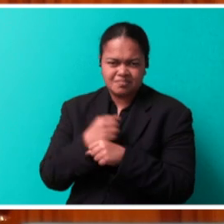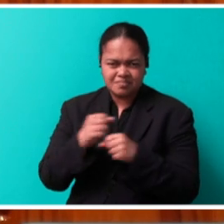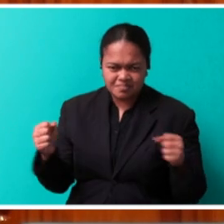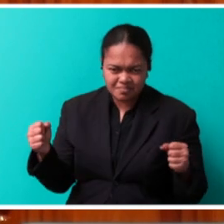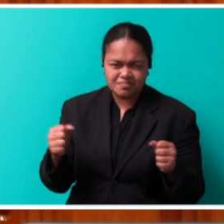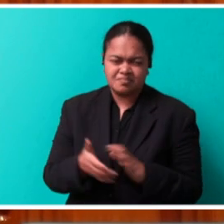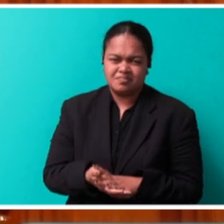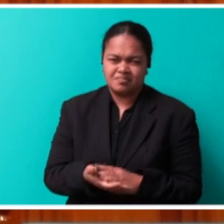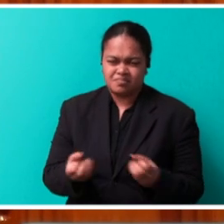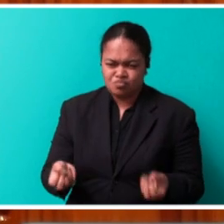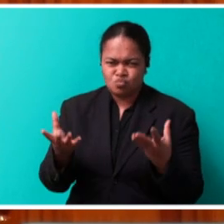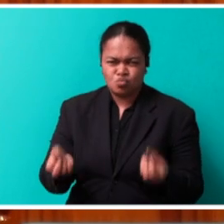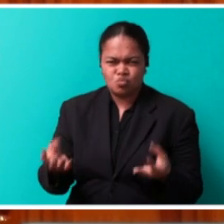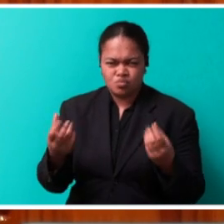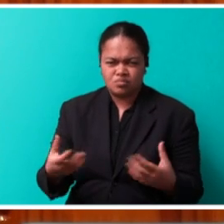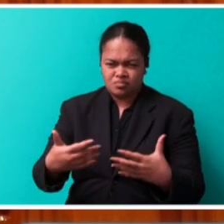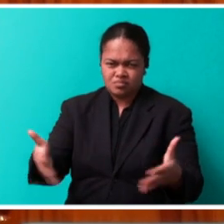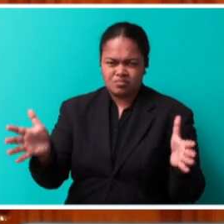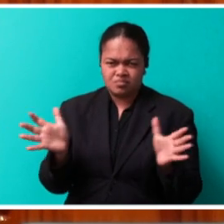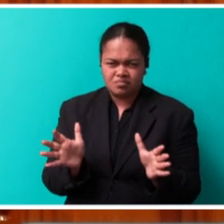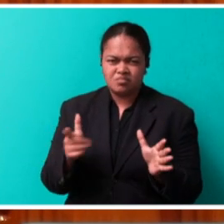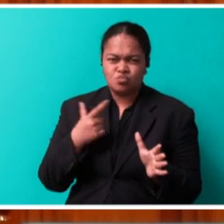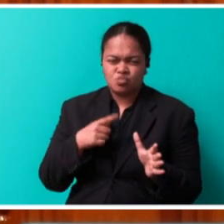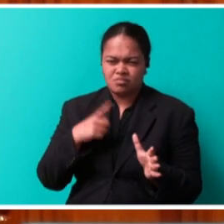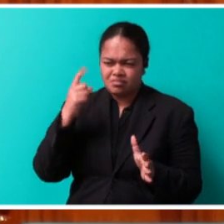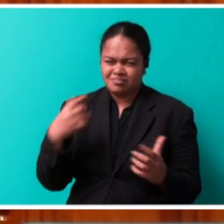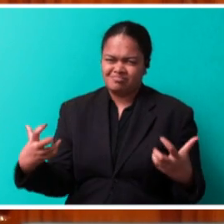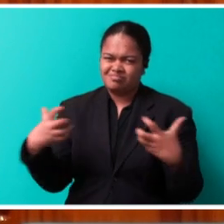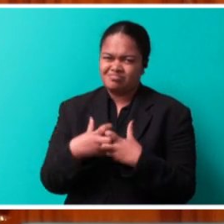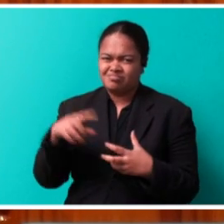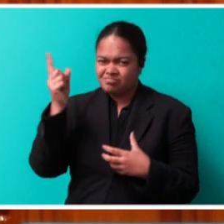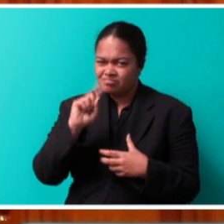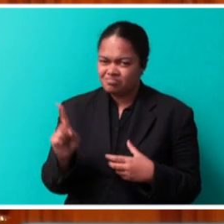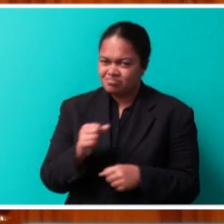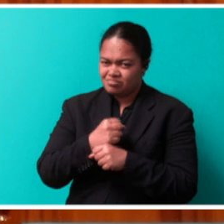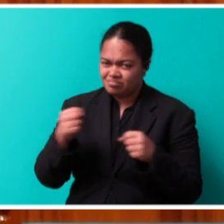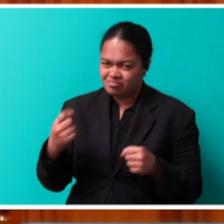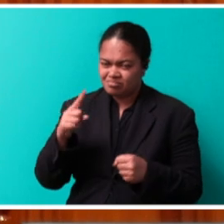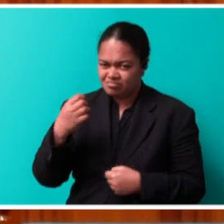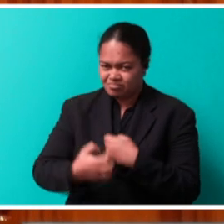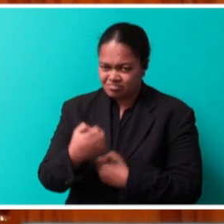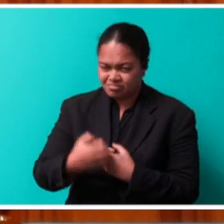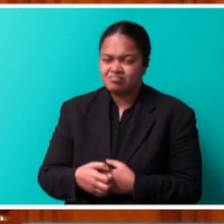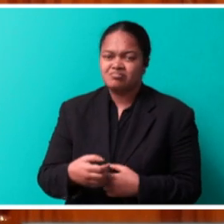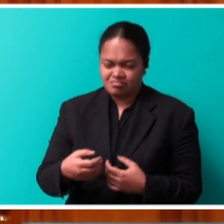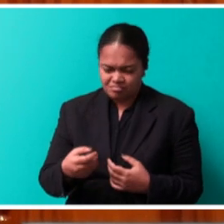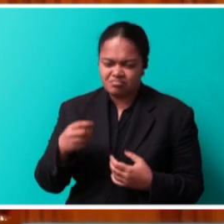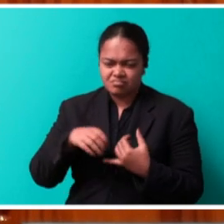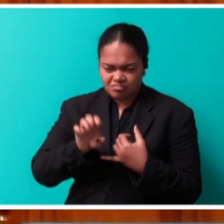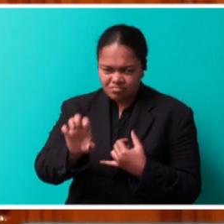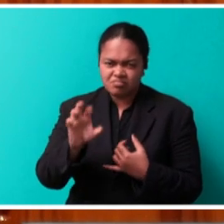high-pressure boilers to maximize electricity generation. There will be investment into sugar mills,